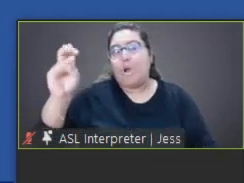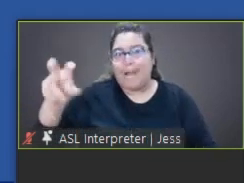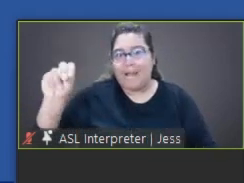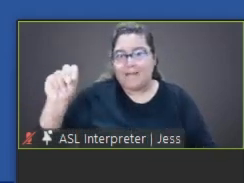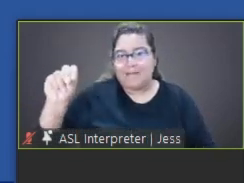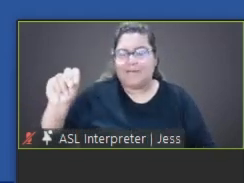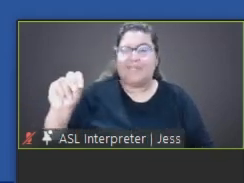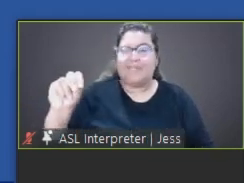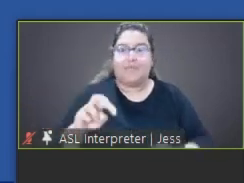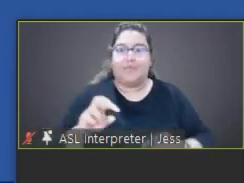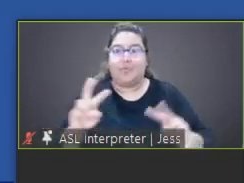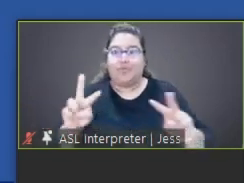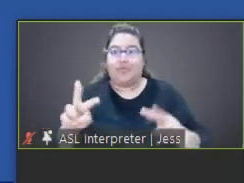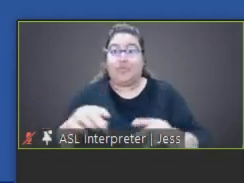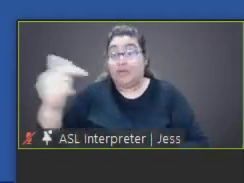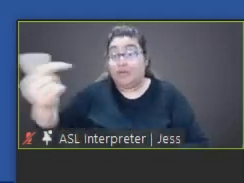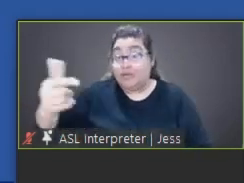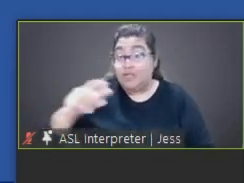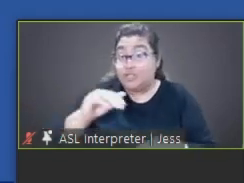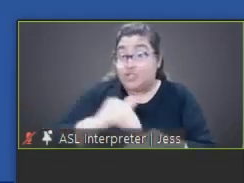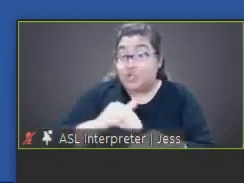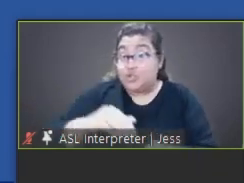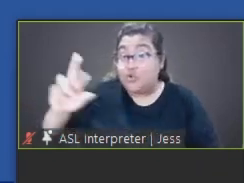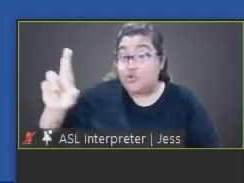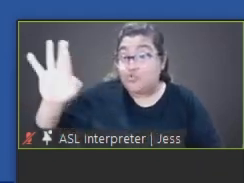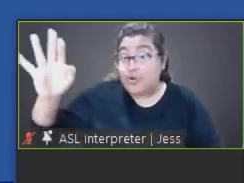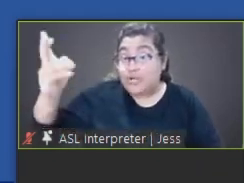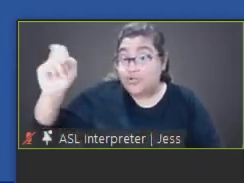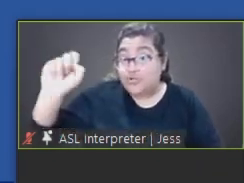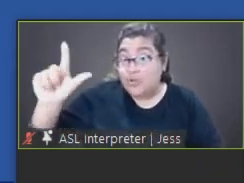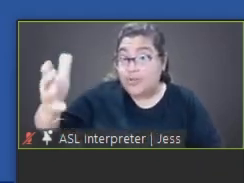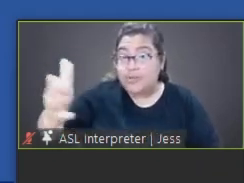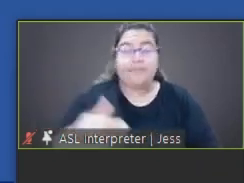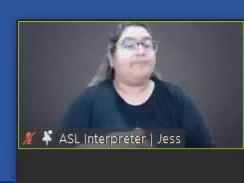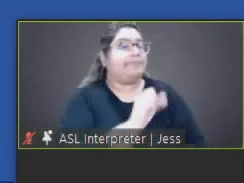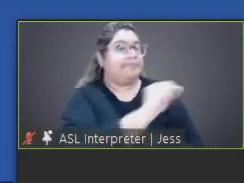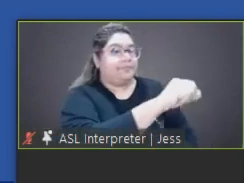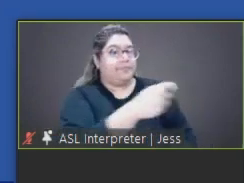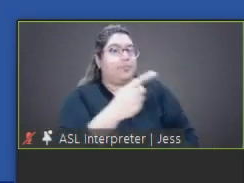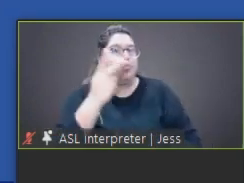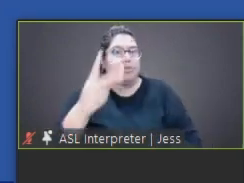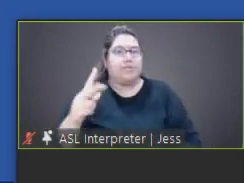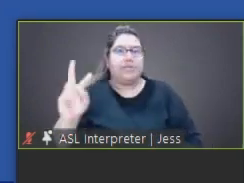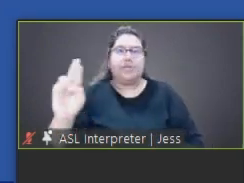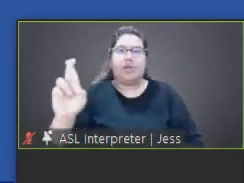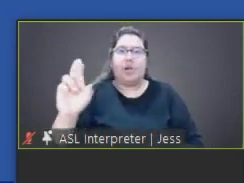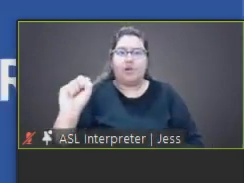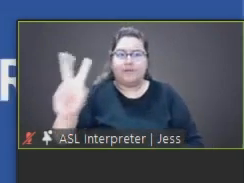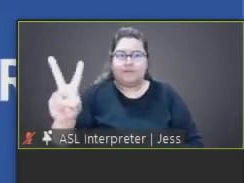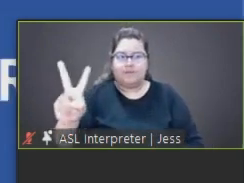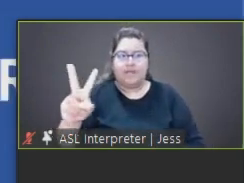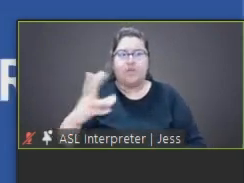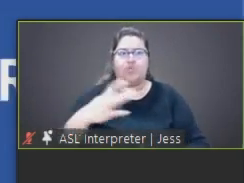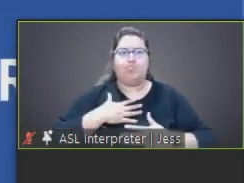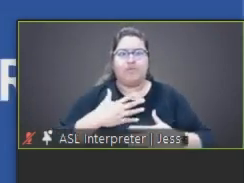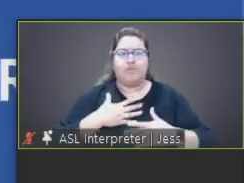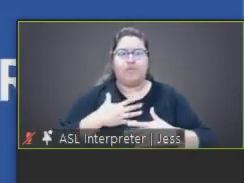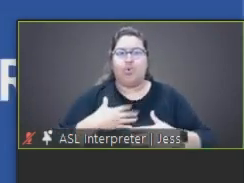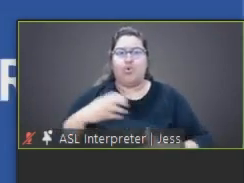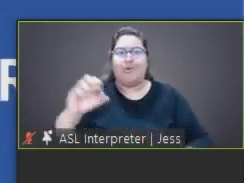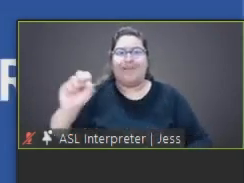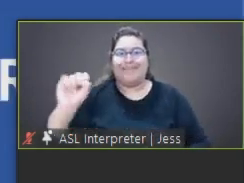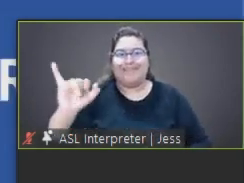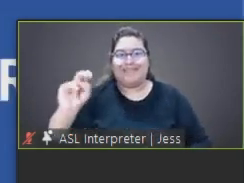We are seeing signs of an increasingly challenging respiratory virus season, and so I want to provide you with an update